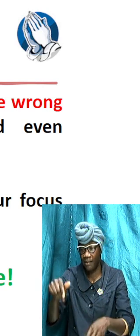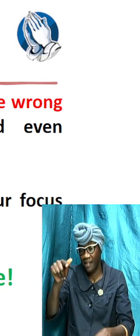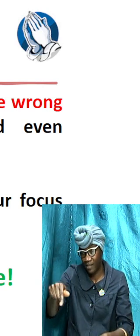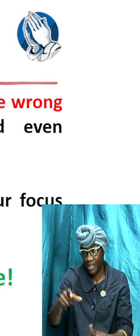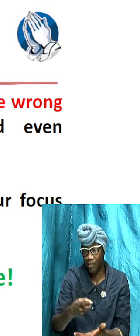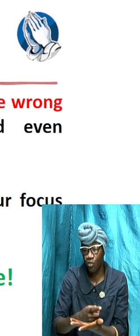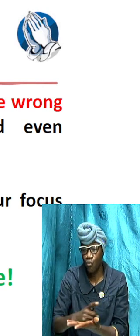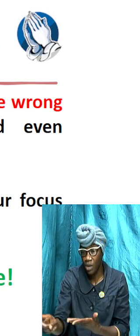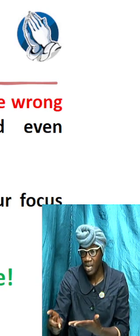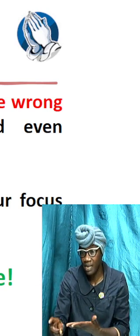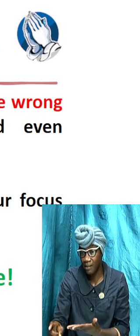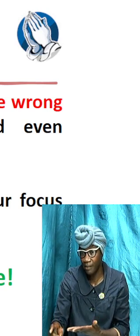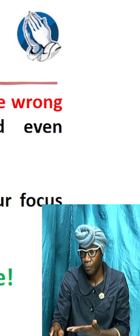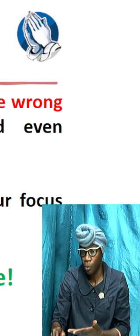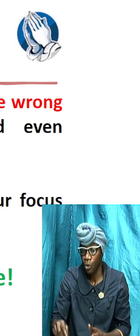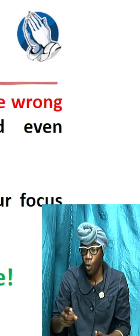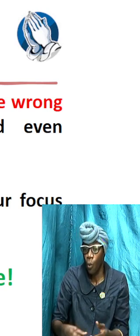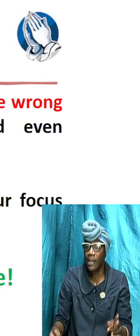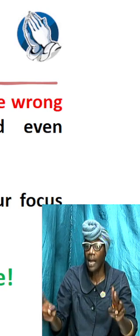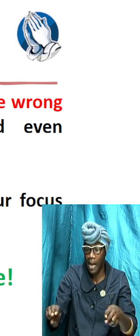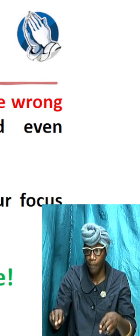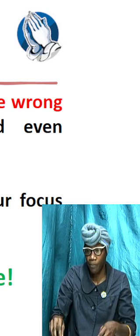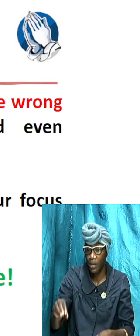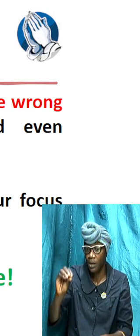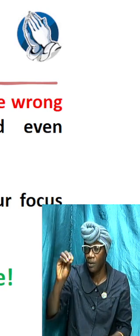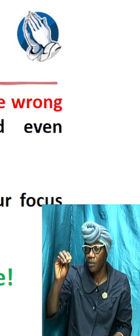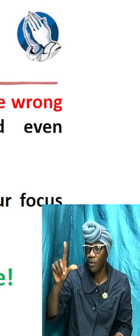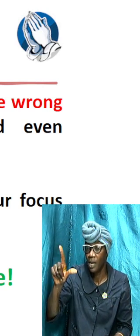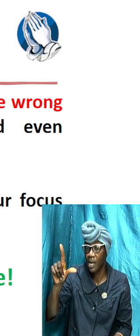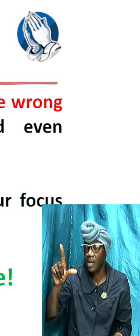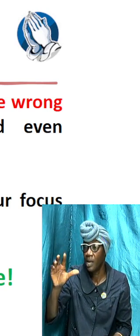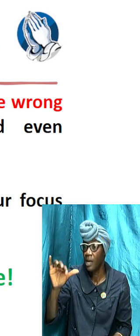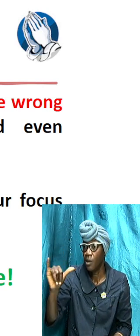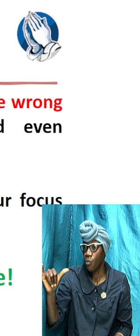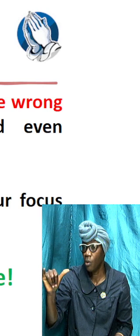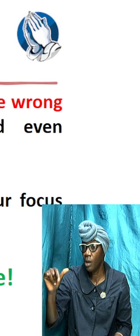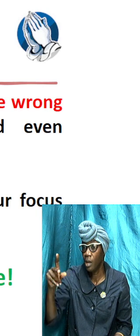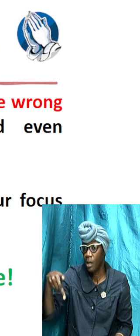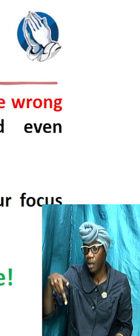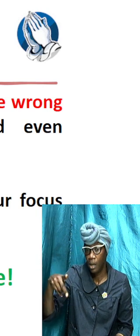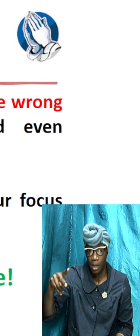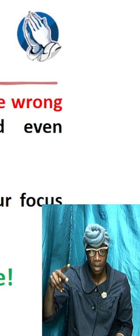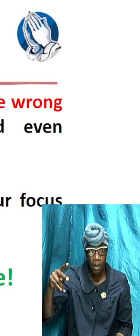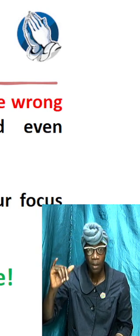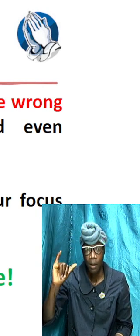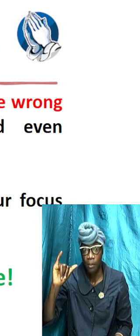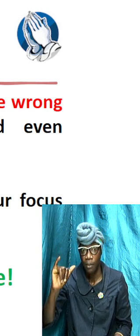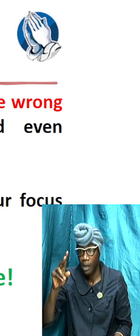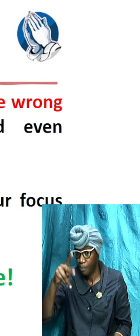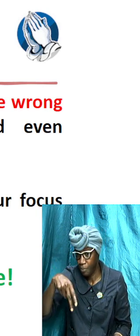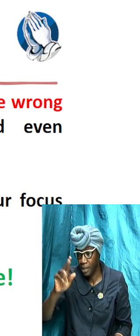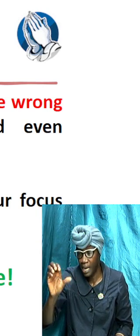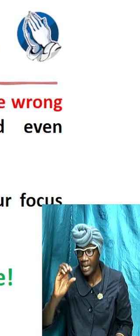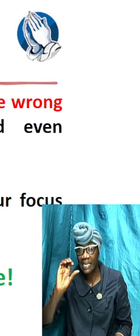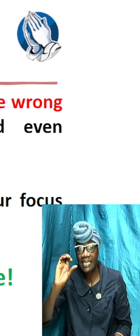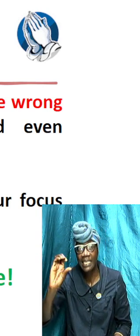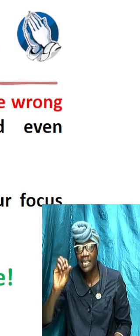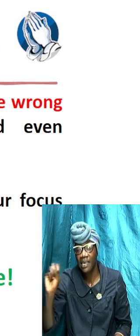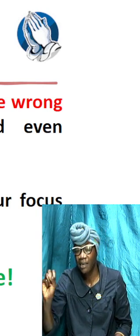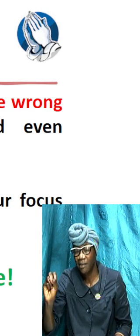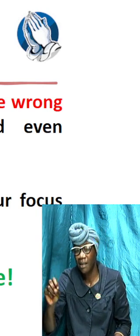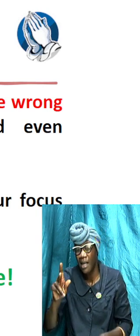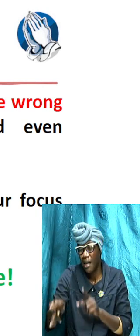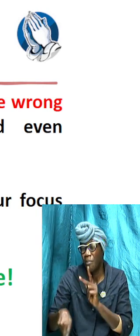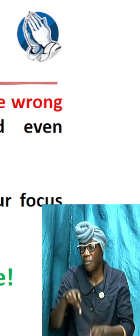the Olympics right now, amen, we're going to see a lot of race, a lot of different events, amen, and people have been training,